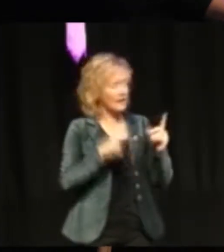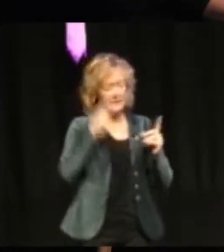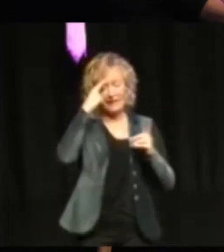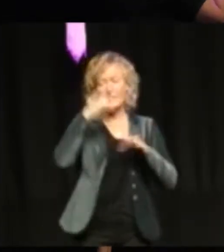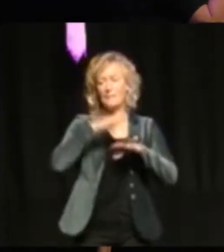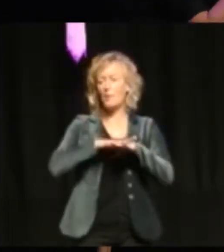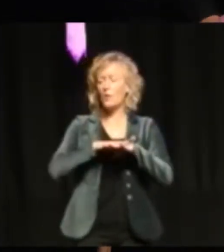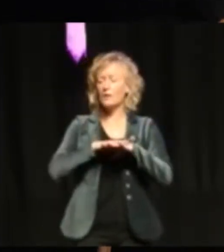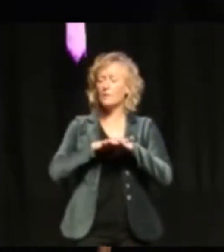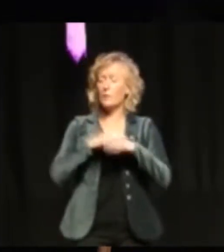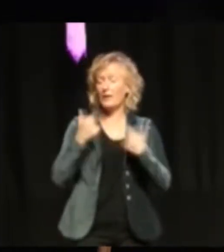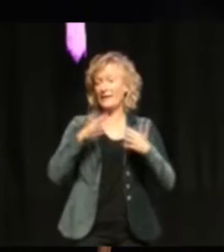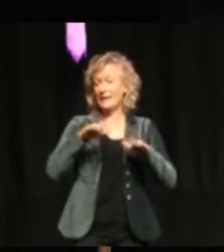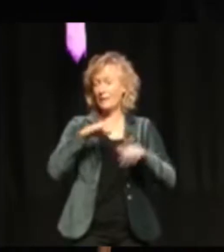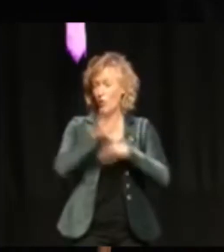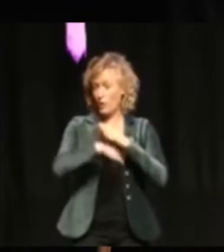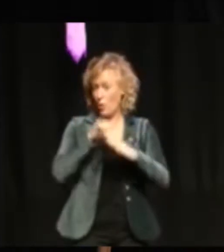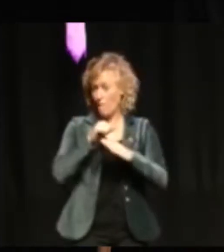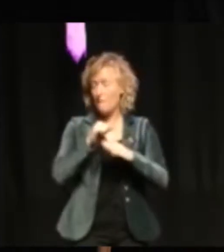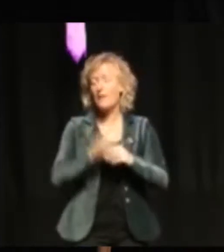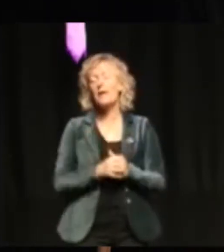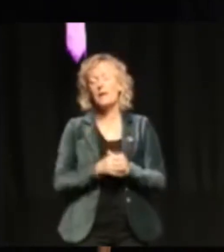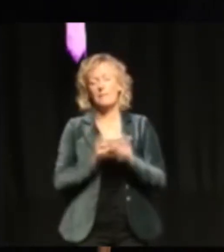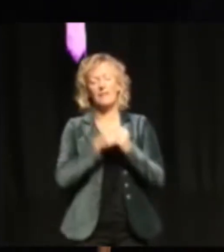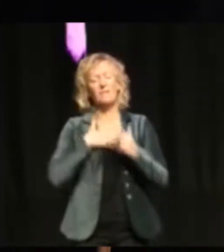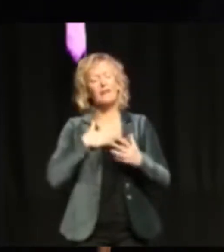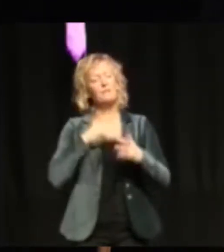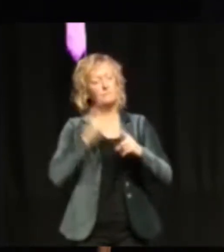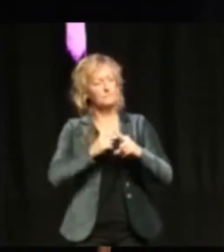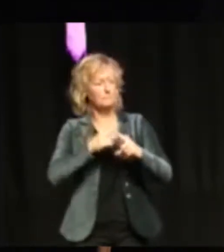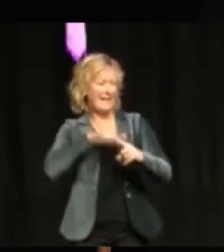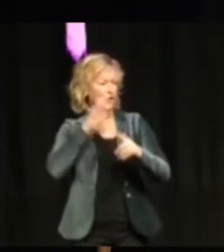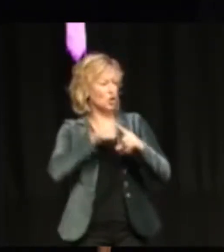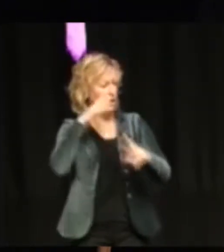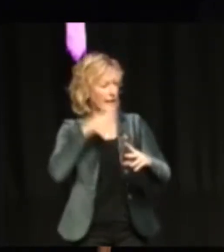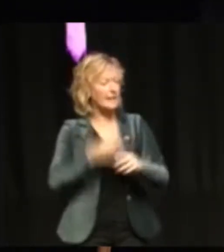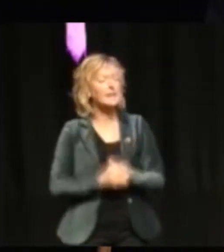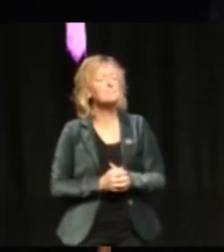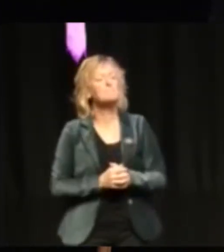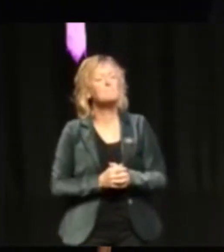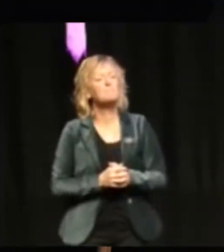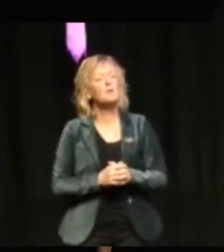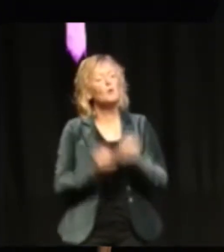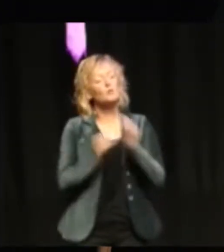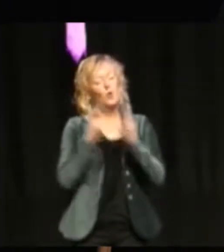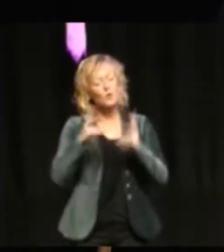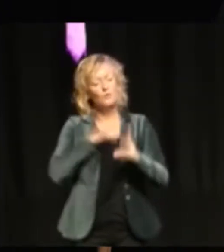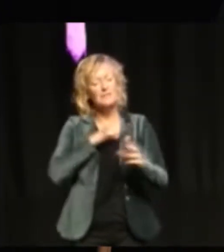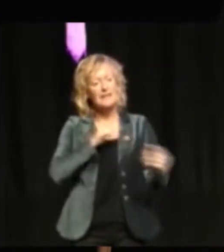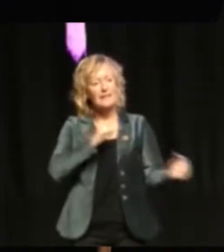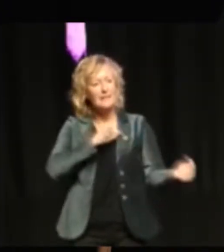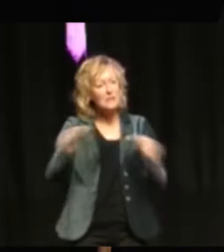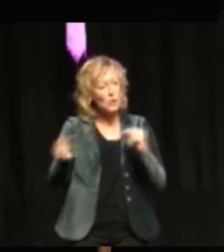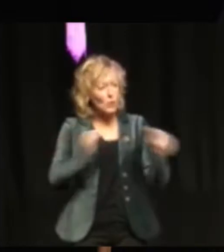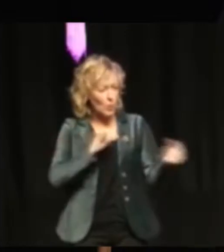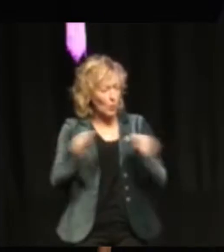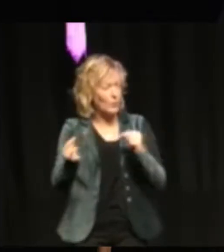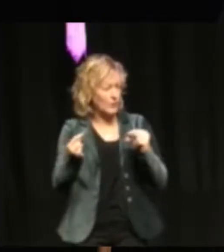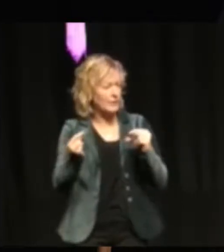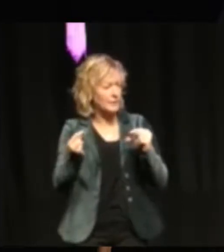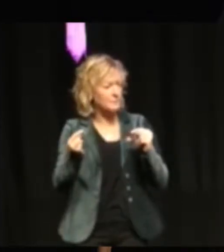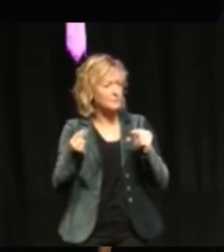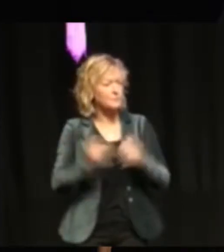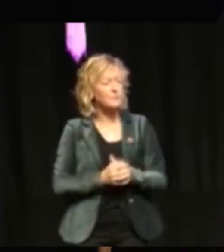did talk about it, but just to make it clear, and because there is a discussion about this, not least in Sweden